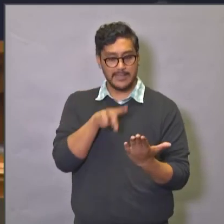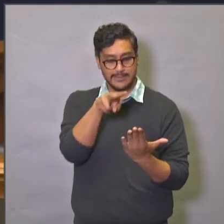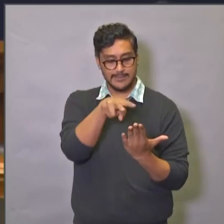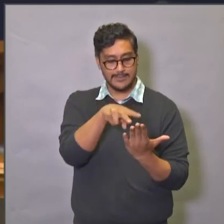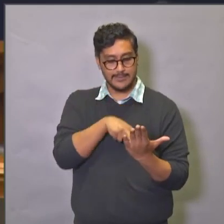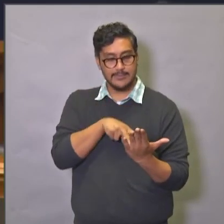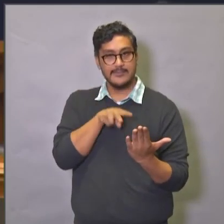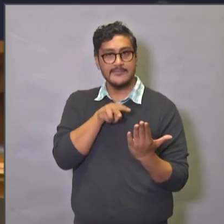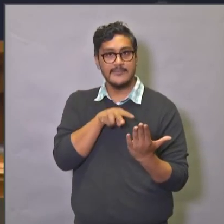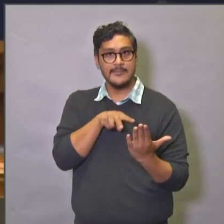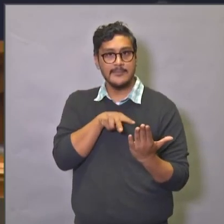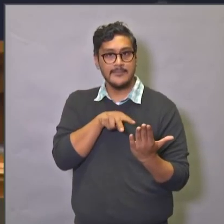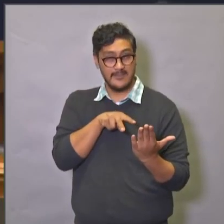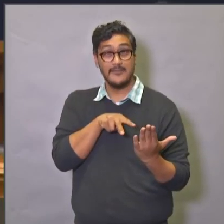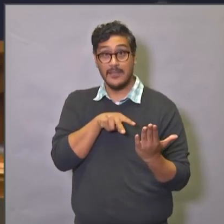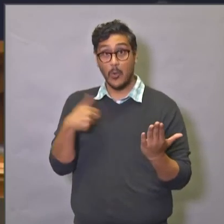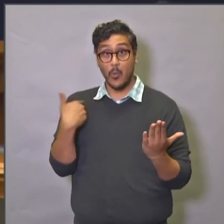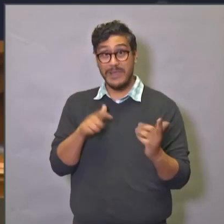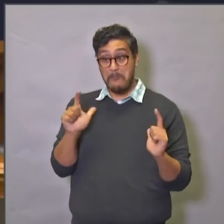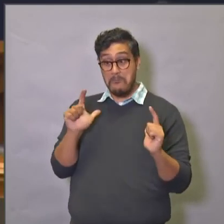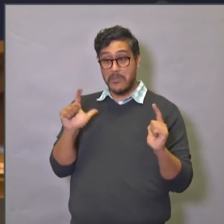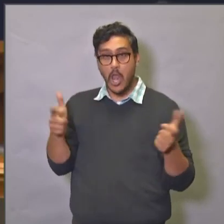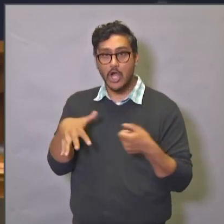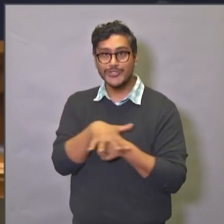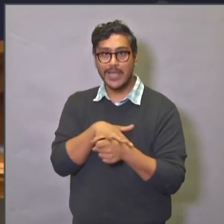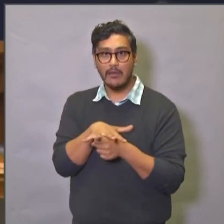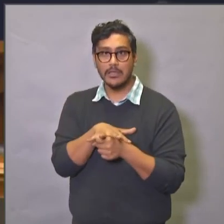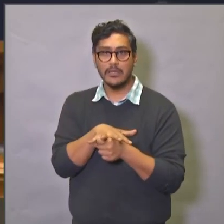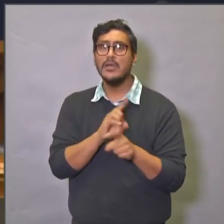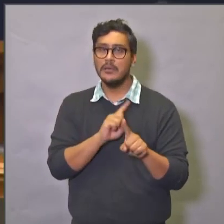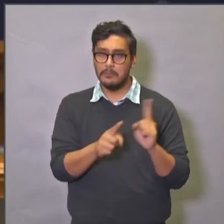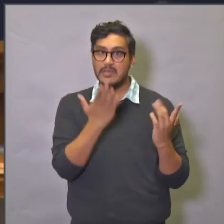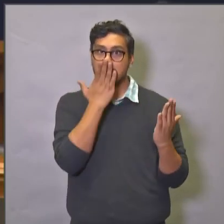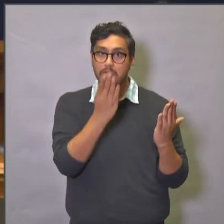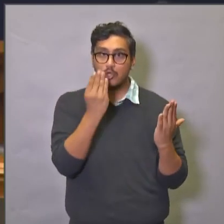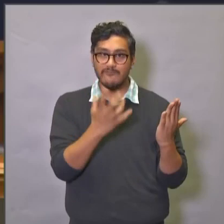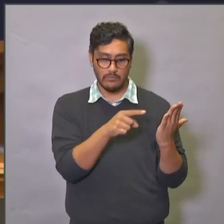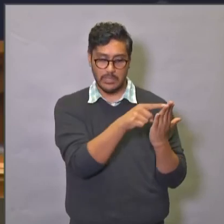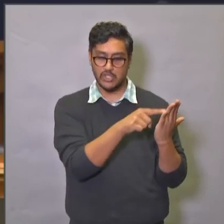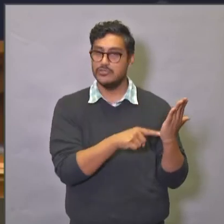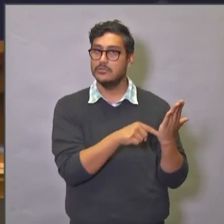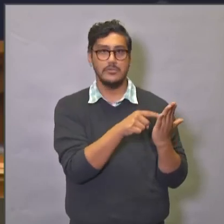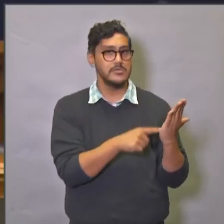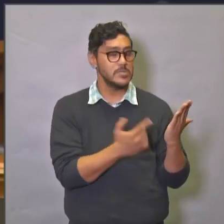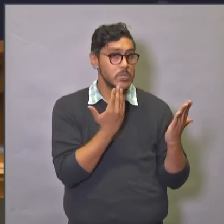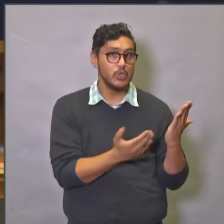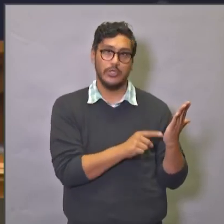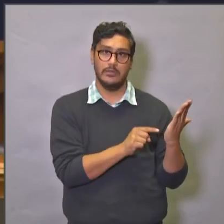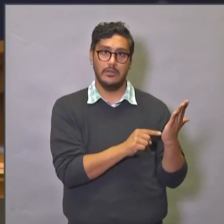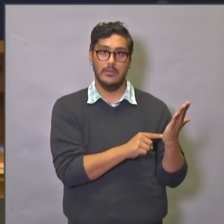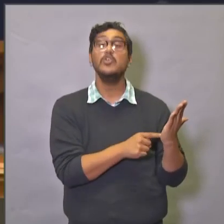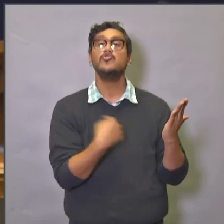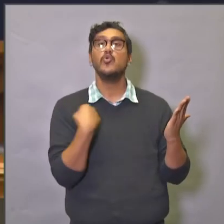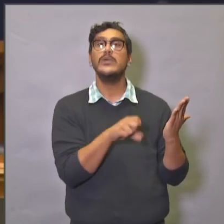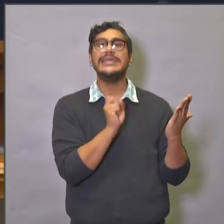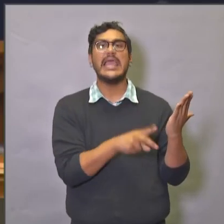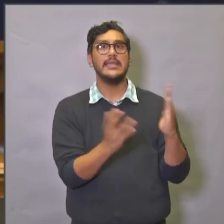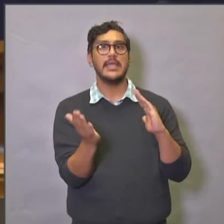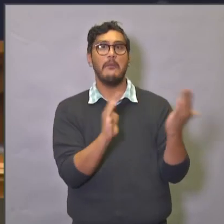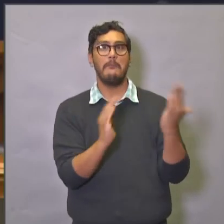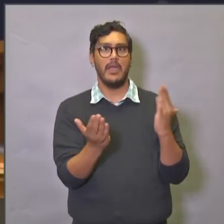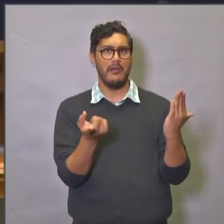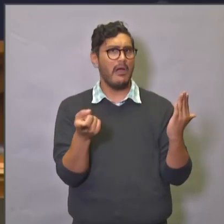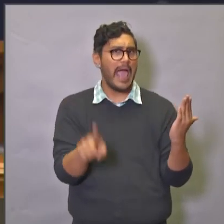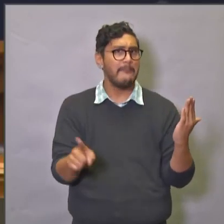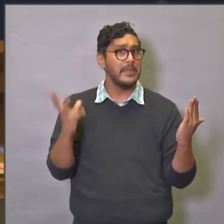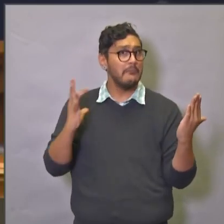very large county, but we have a lot of really good information from the data that allows us to really look at both what's happened in the past,